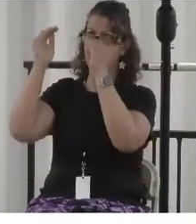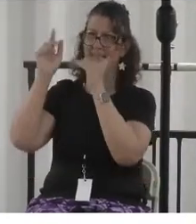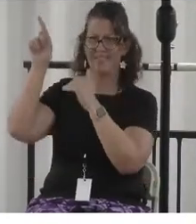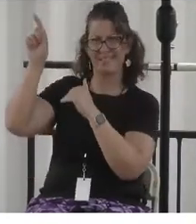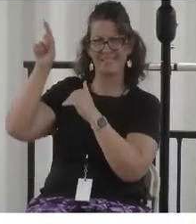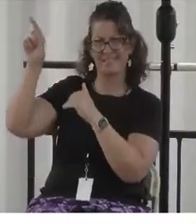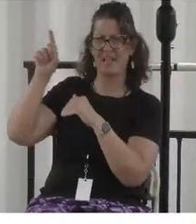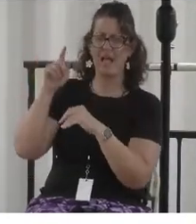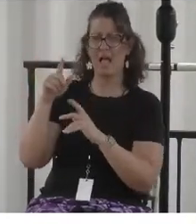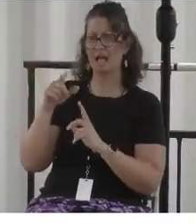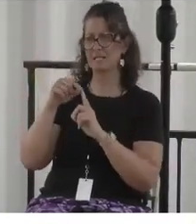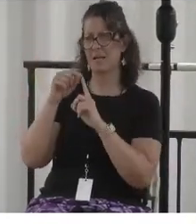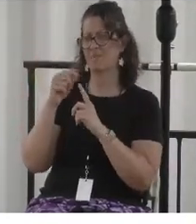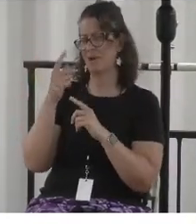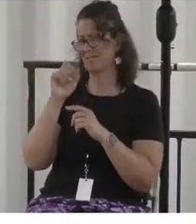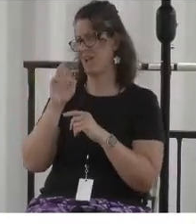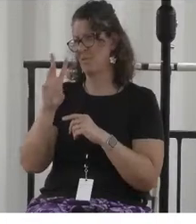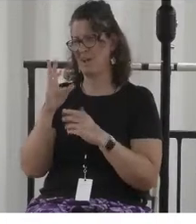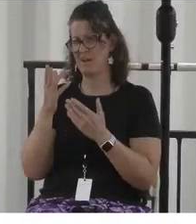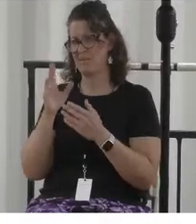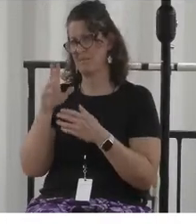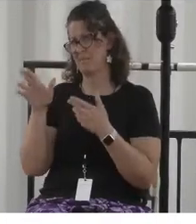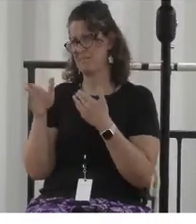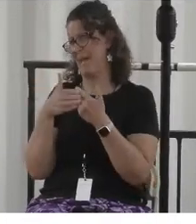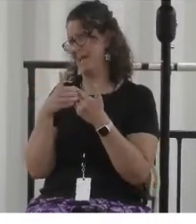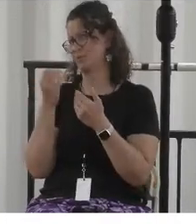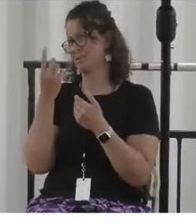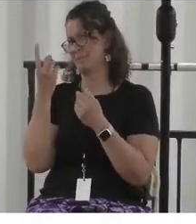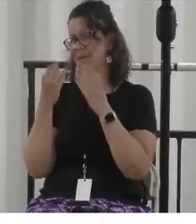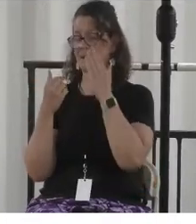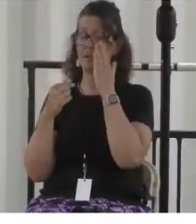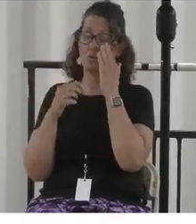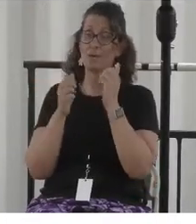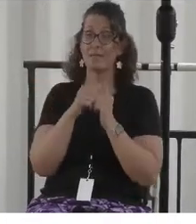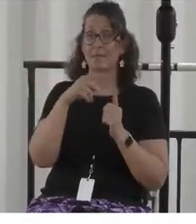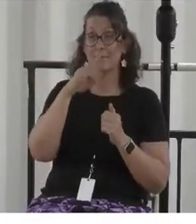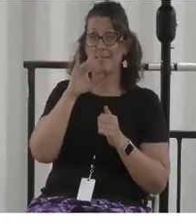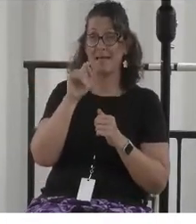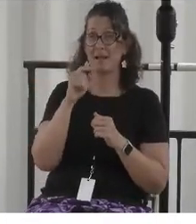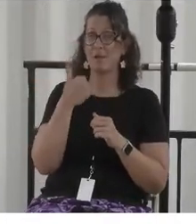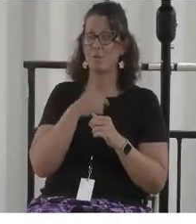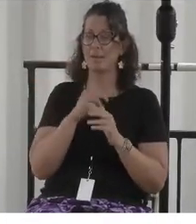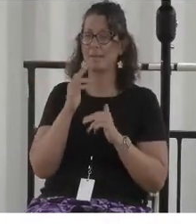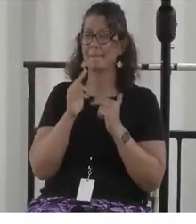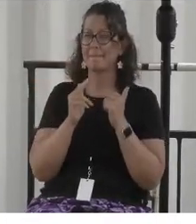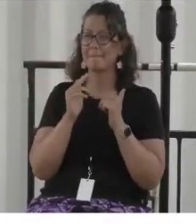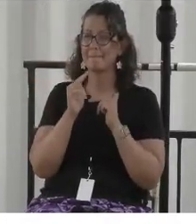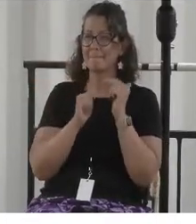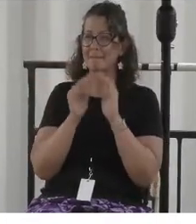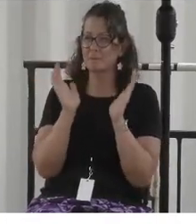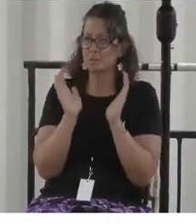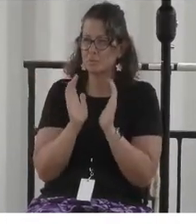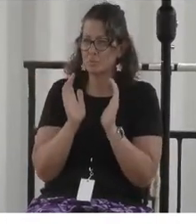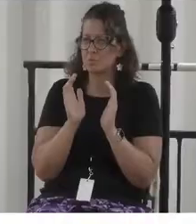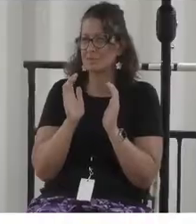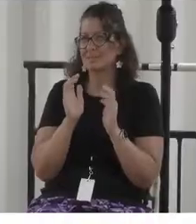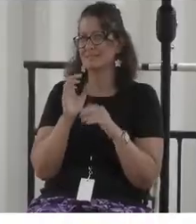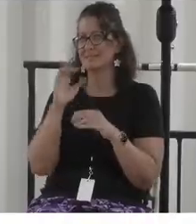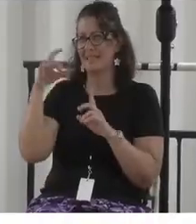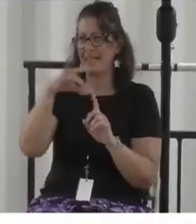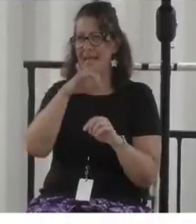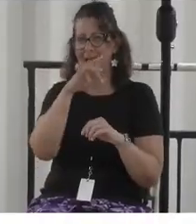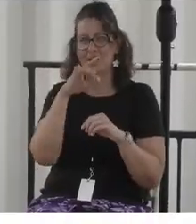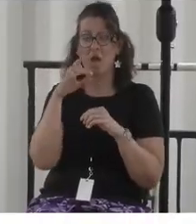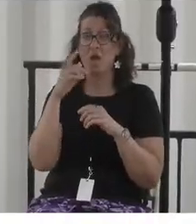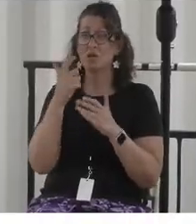every now and then. So the model of Planet is we build satellites that are about this big, and they cost probably less than